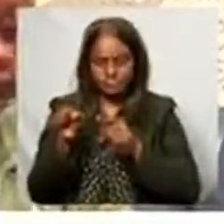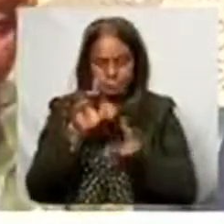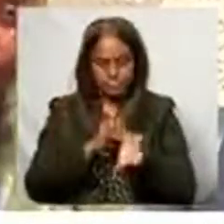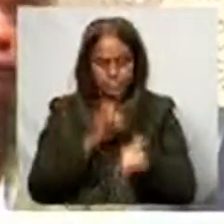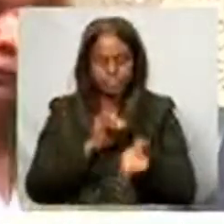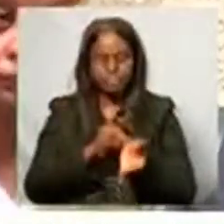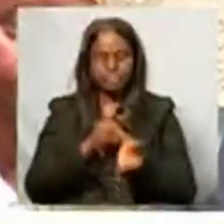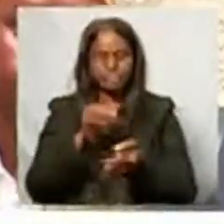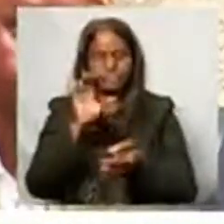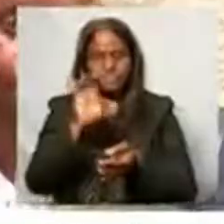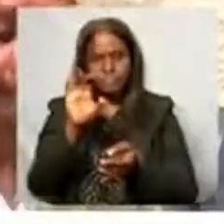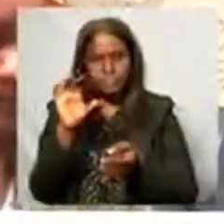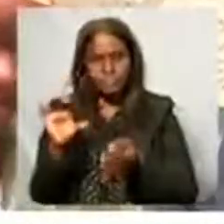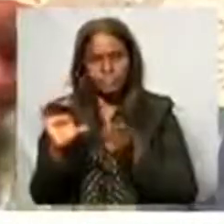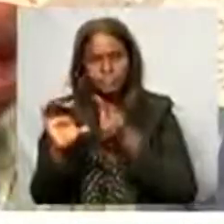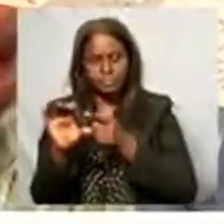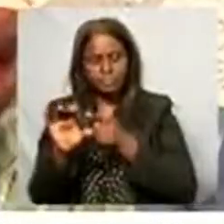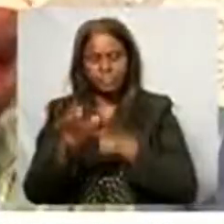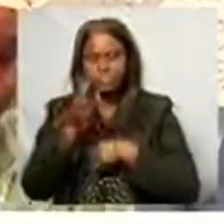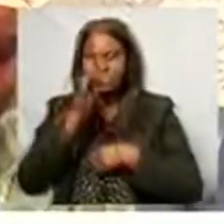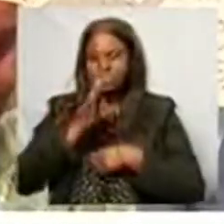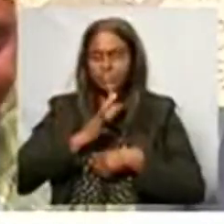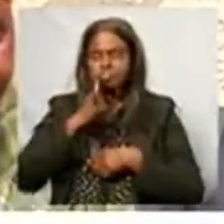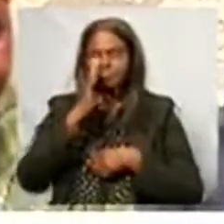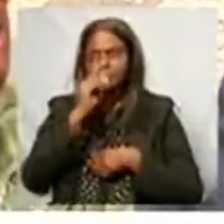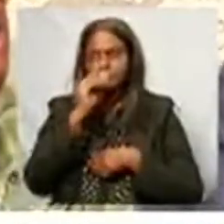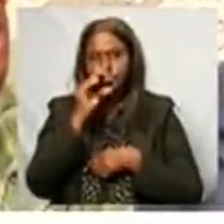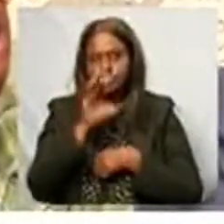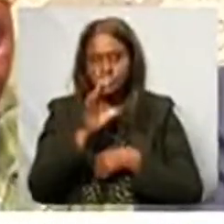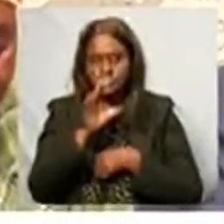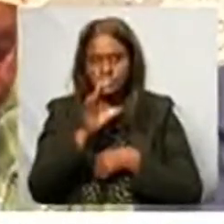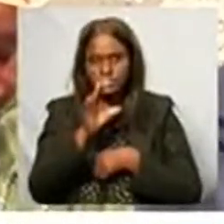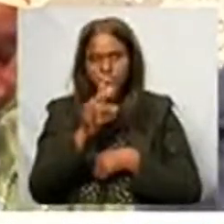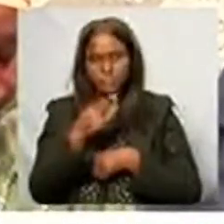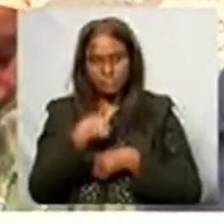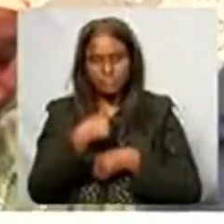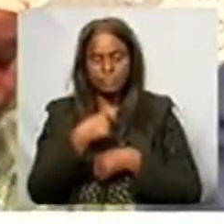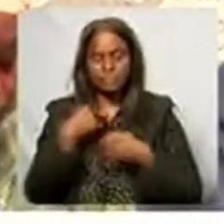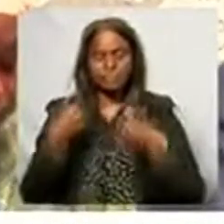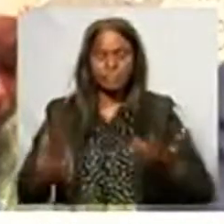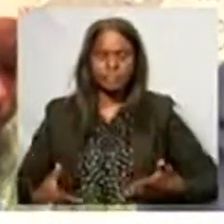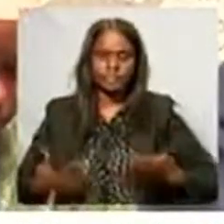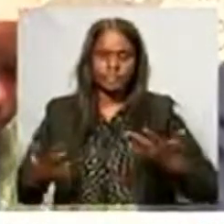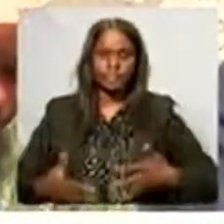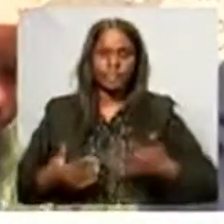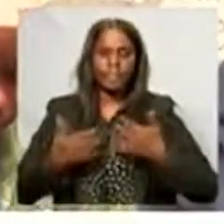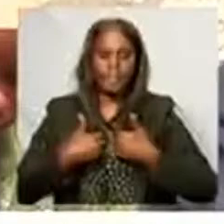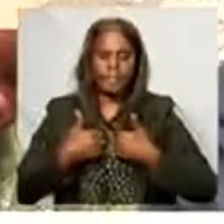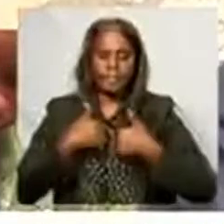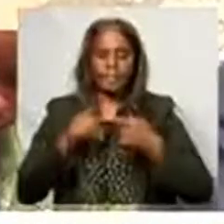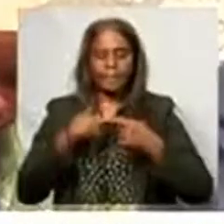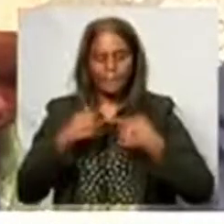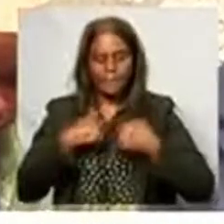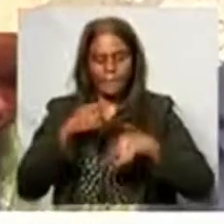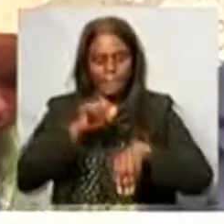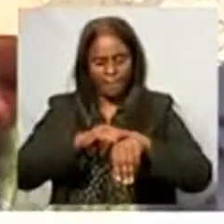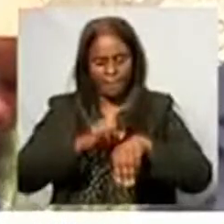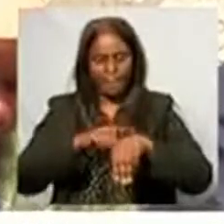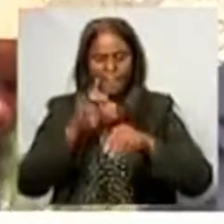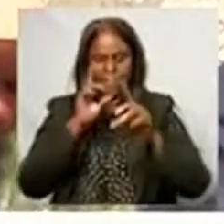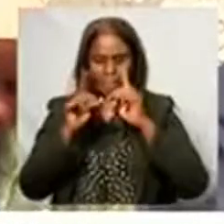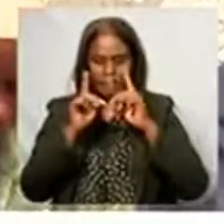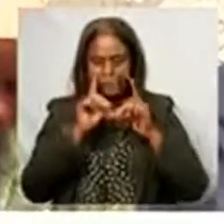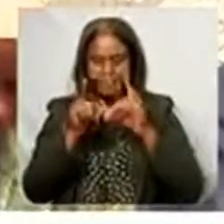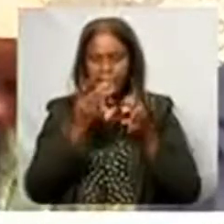Chilufya. Madam Speaker, I'm elated to have this opportunity to debate